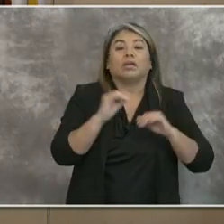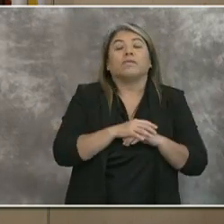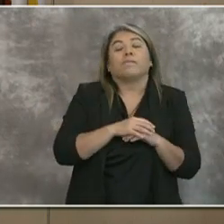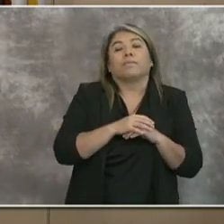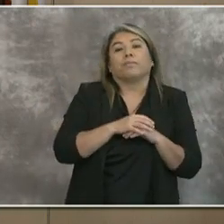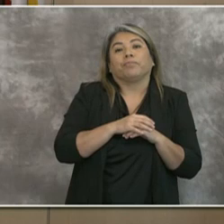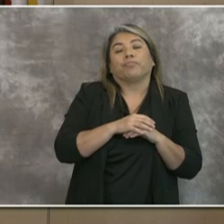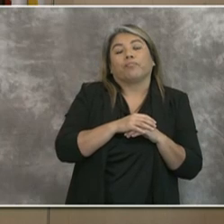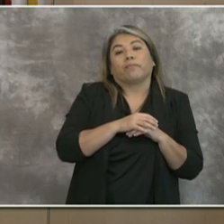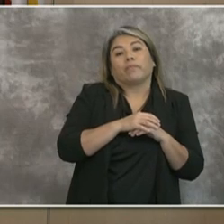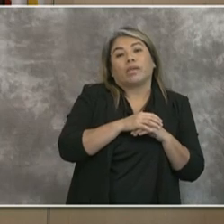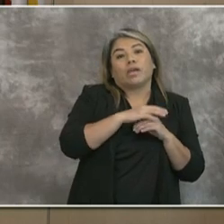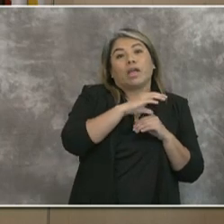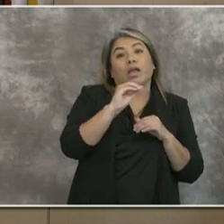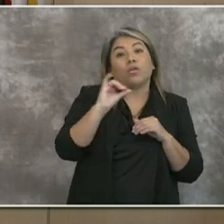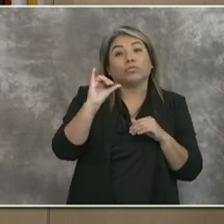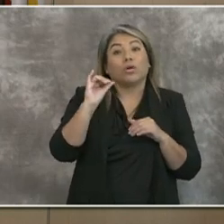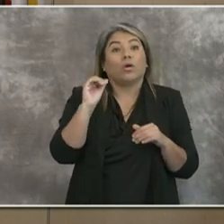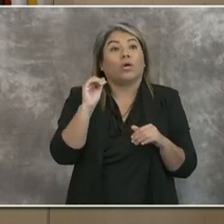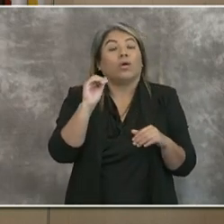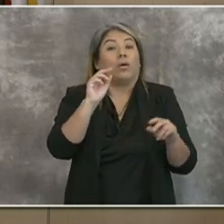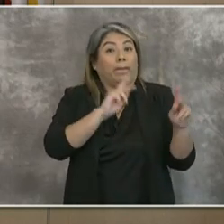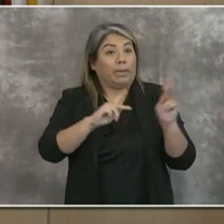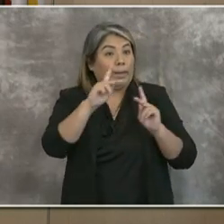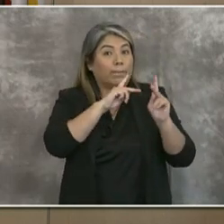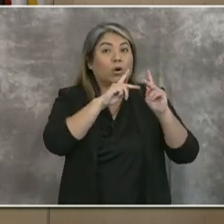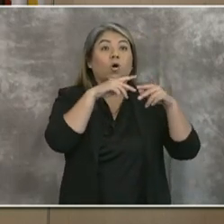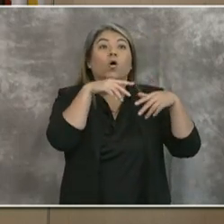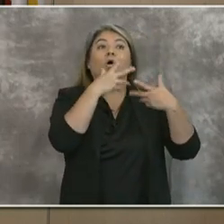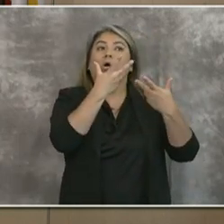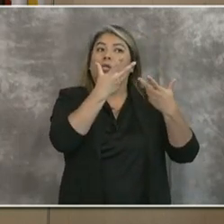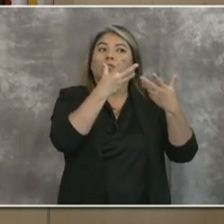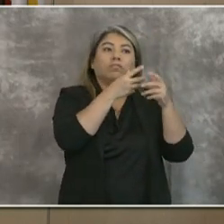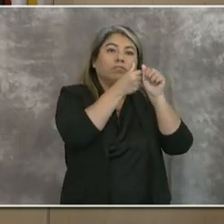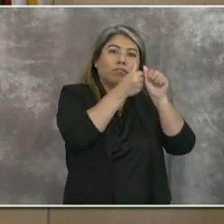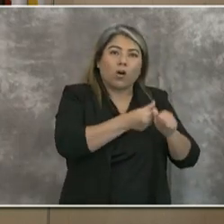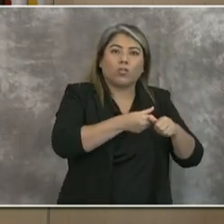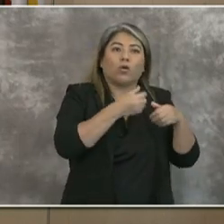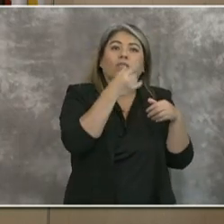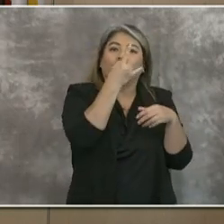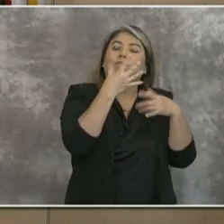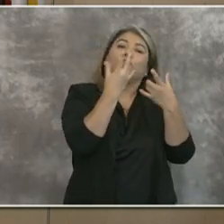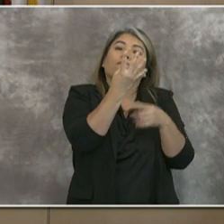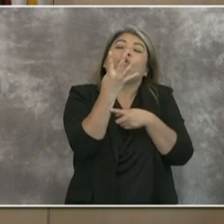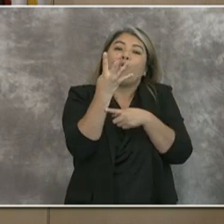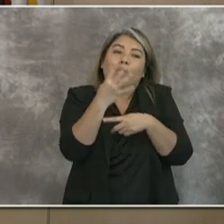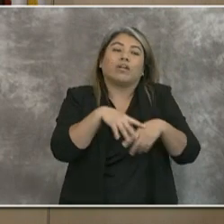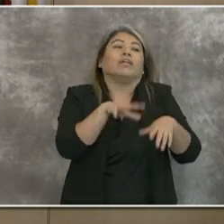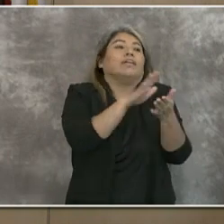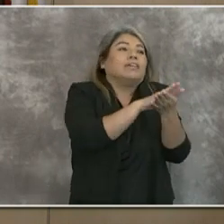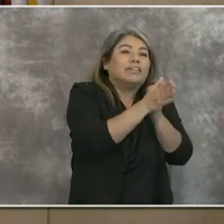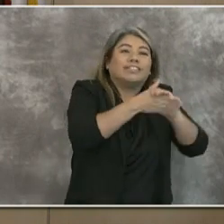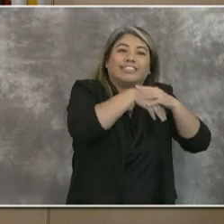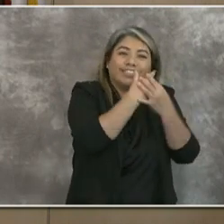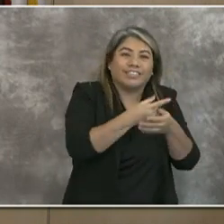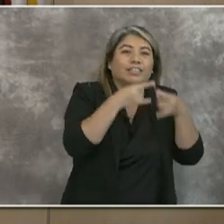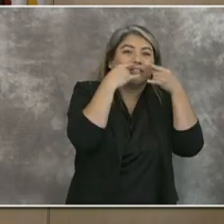because people are adhering to those 4 strategies that I constantly talk about, hygiene and